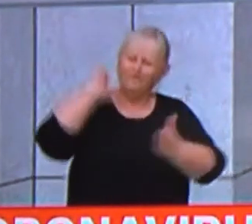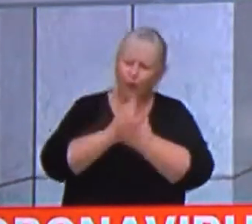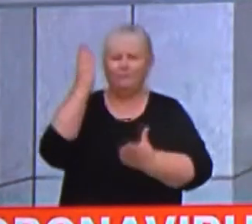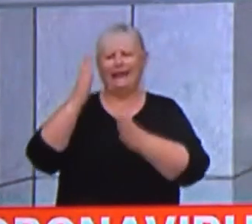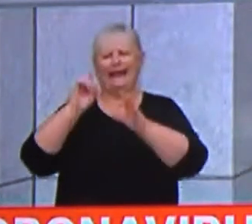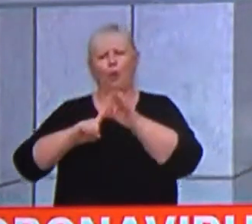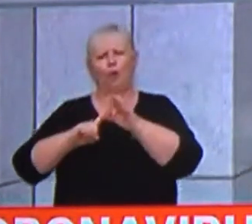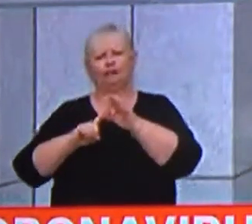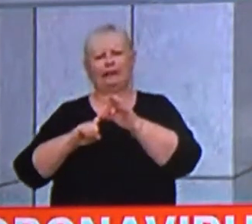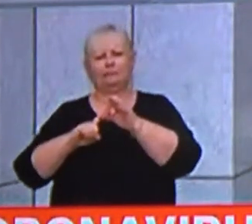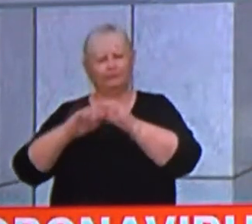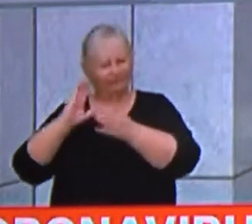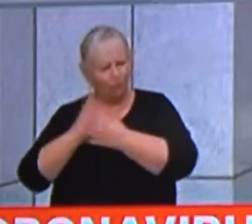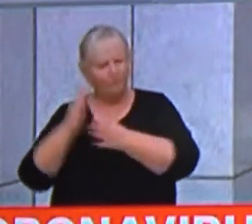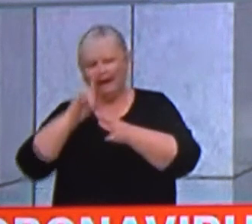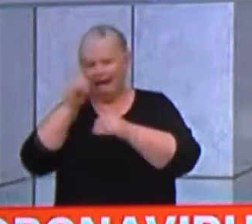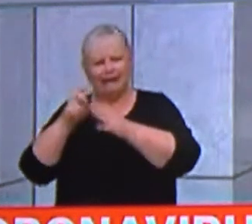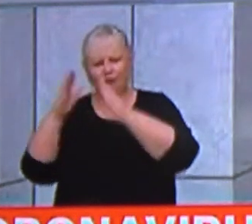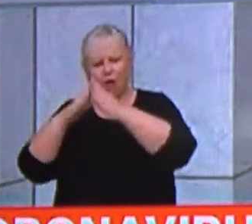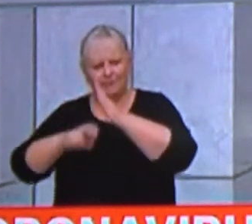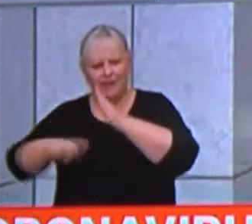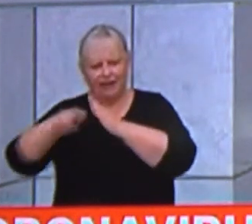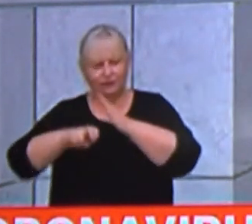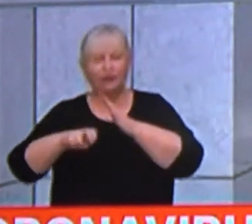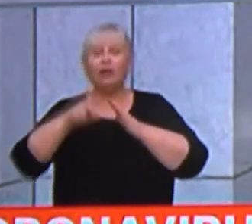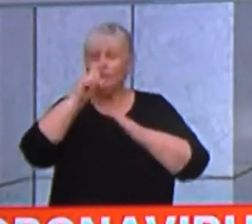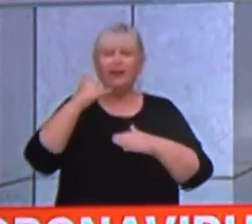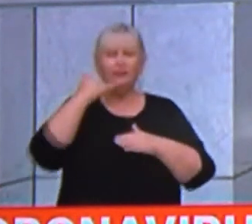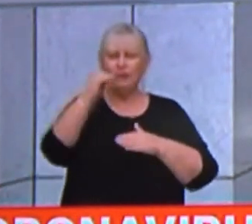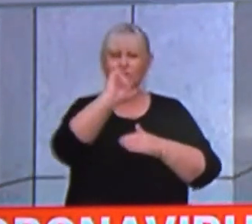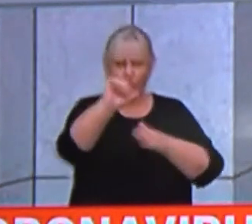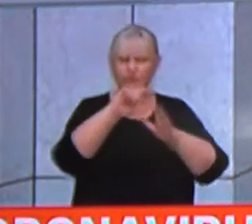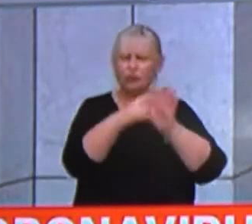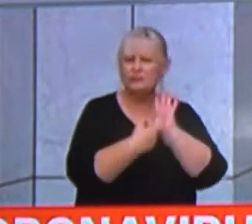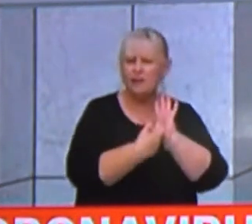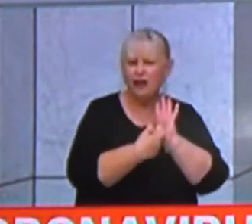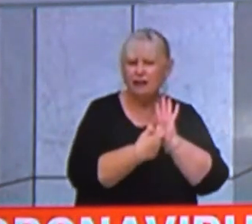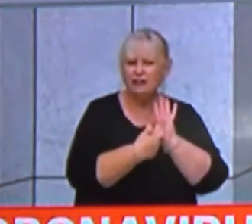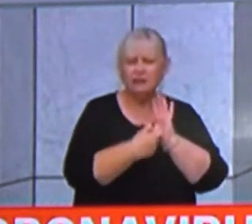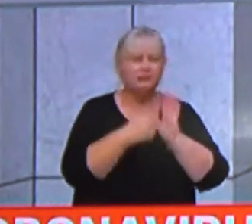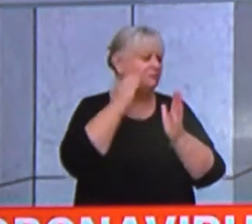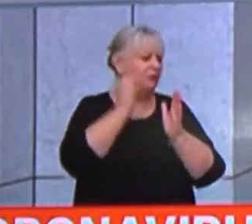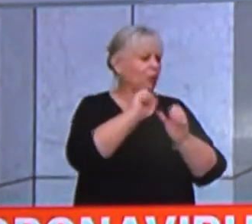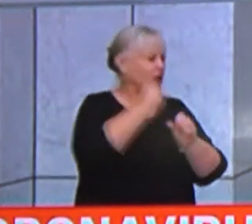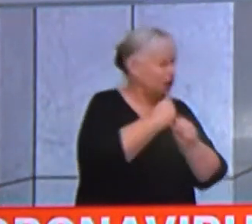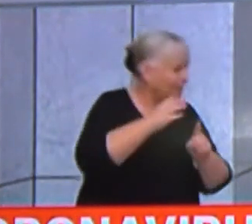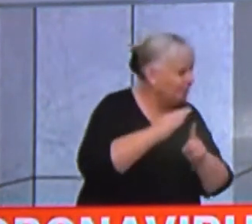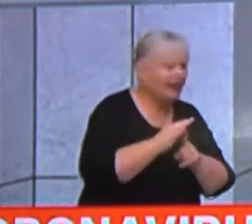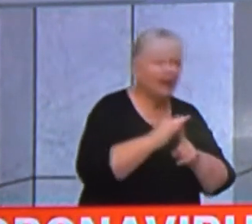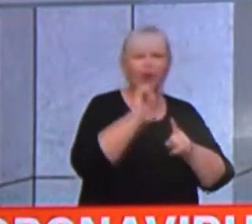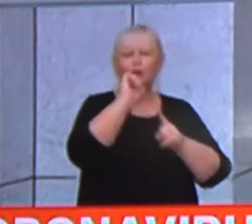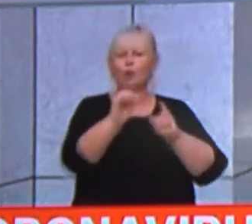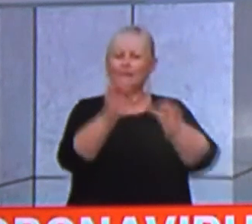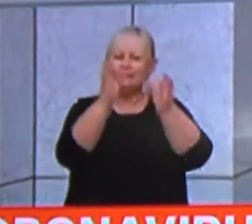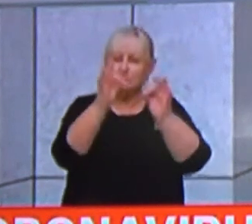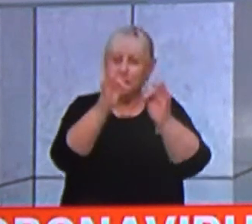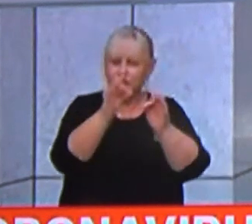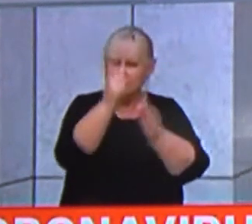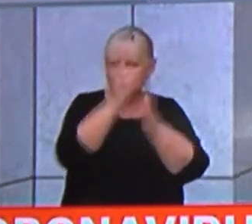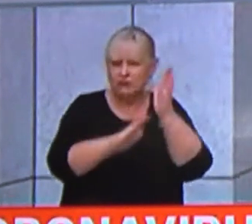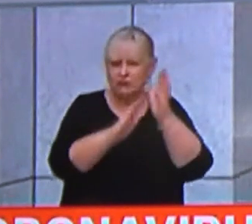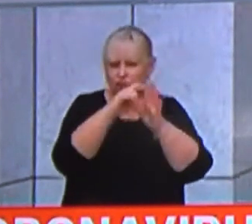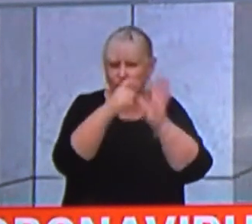lives. Part of this has been the testing regime. As of this morning, our latest advice is that there are 209,000 tests that